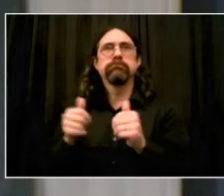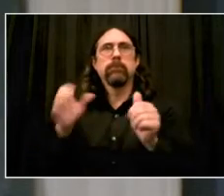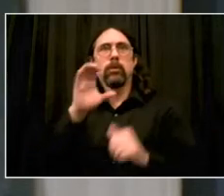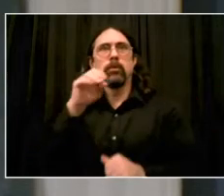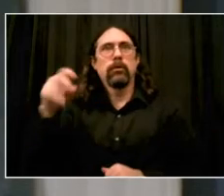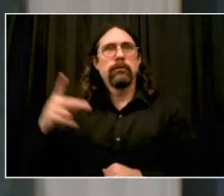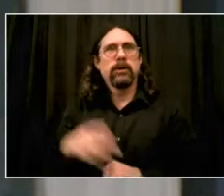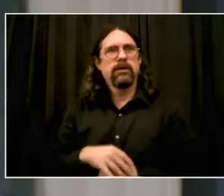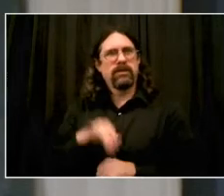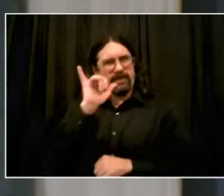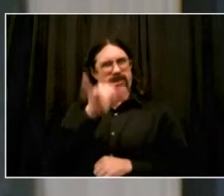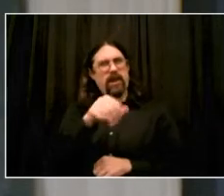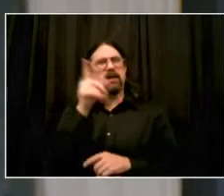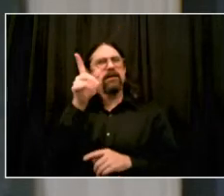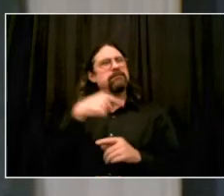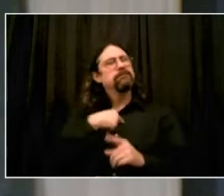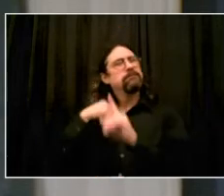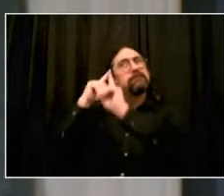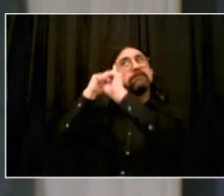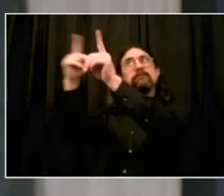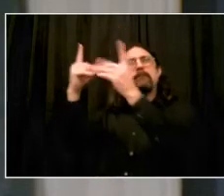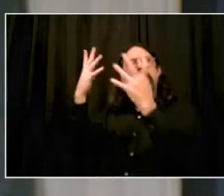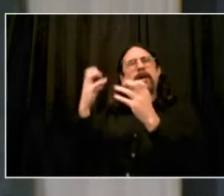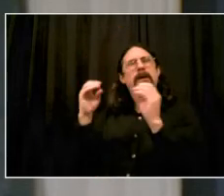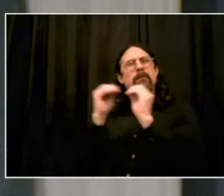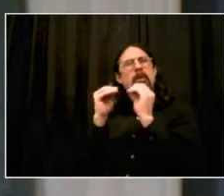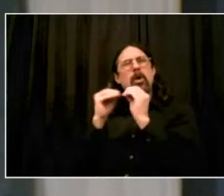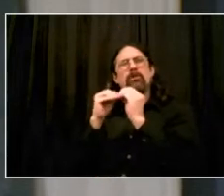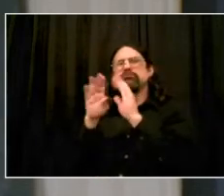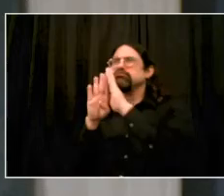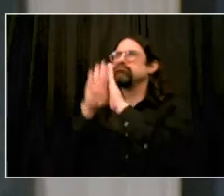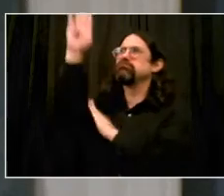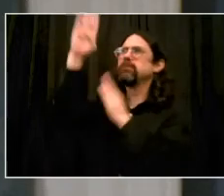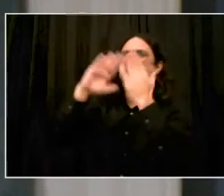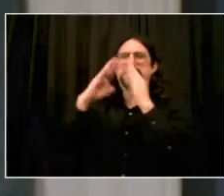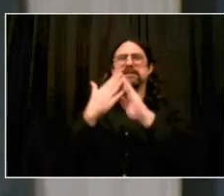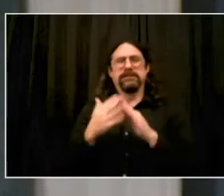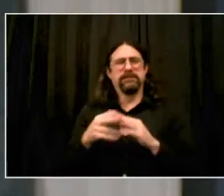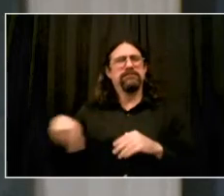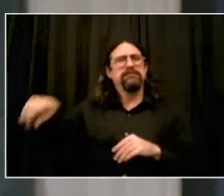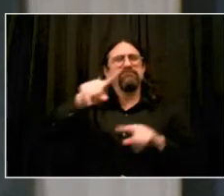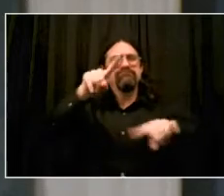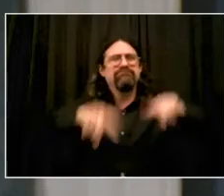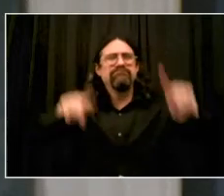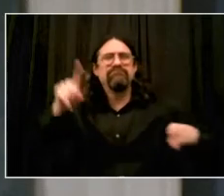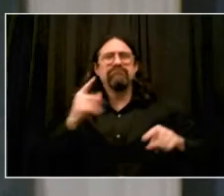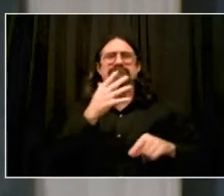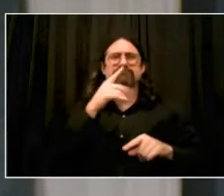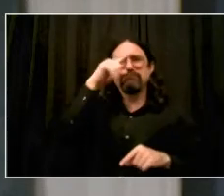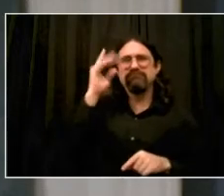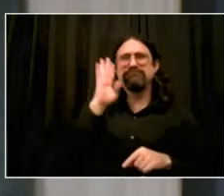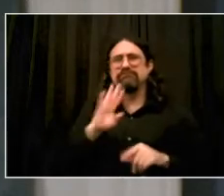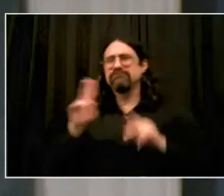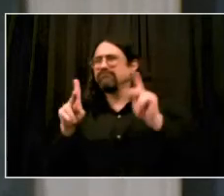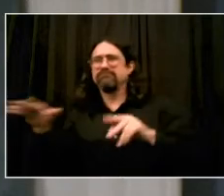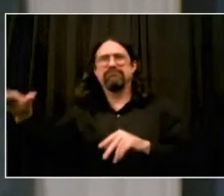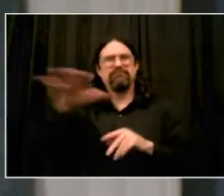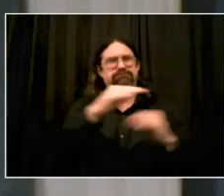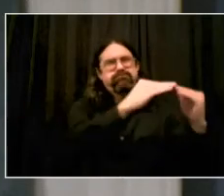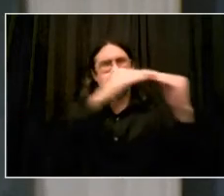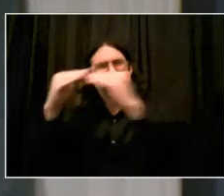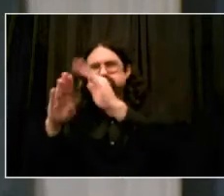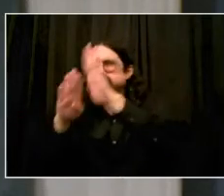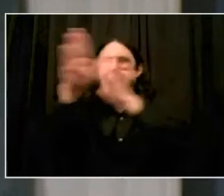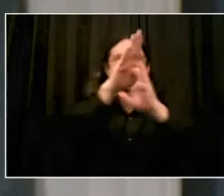things that I've looked at the state level, we're looking at larger scale things that hopefully we can get done in terms of creating